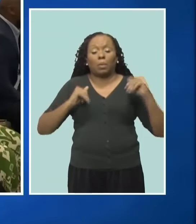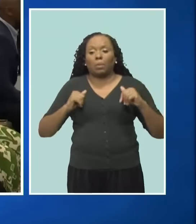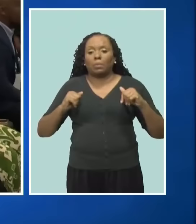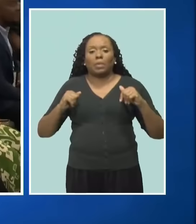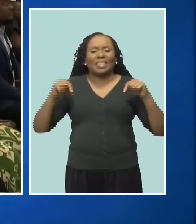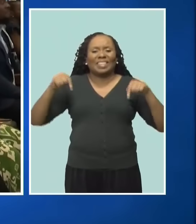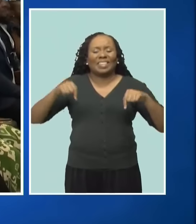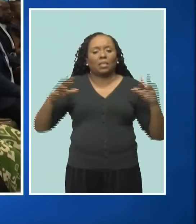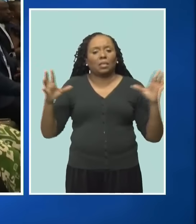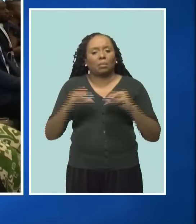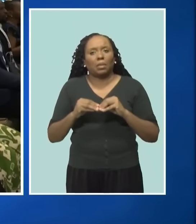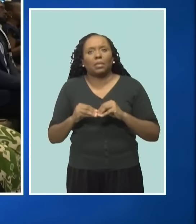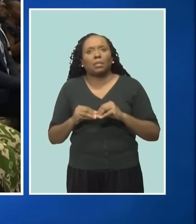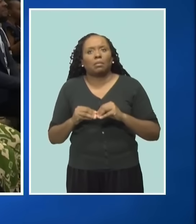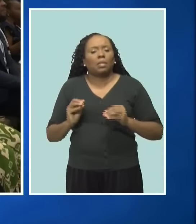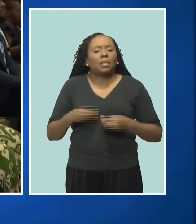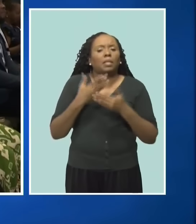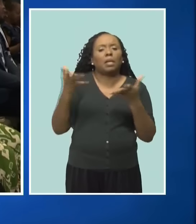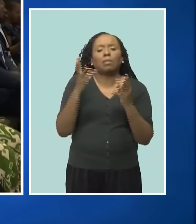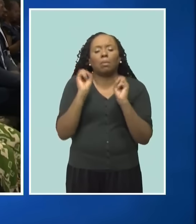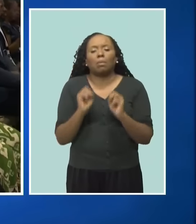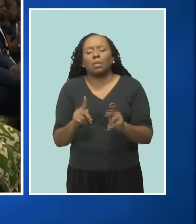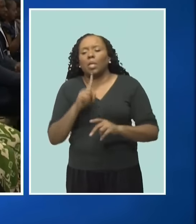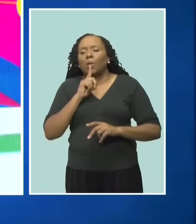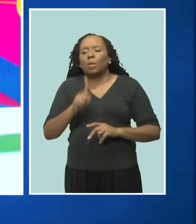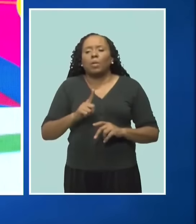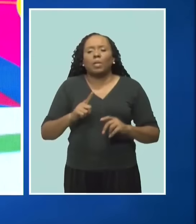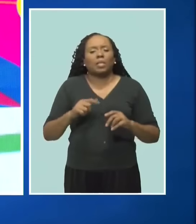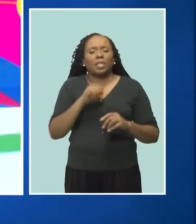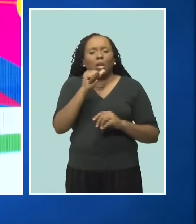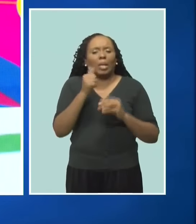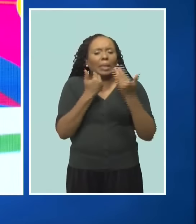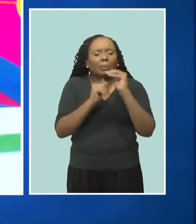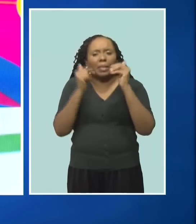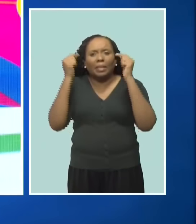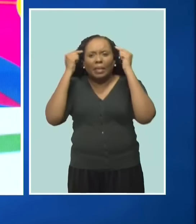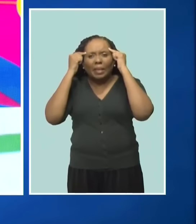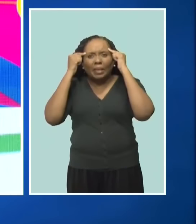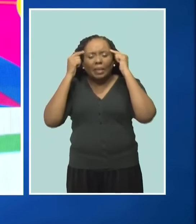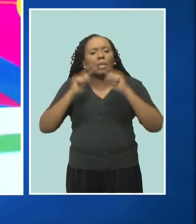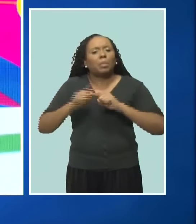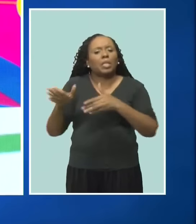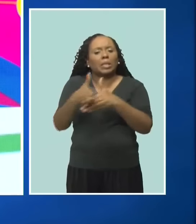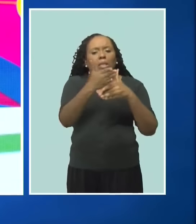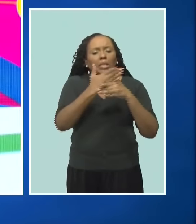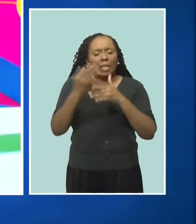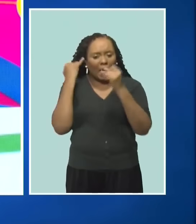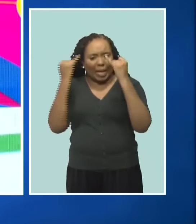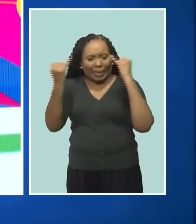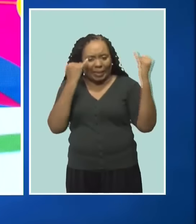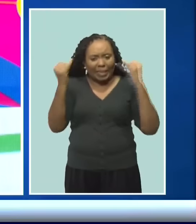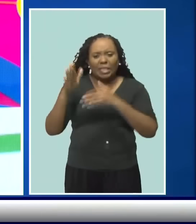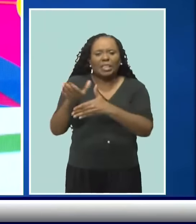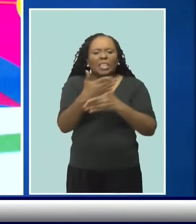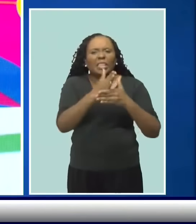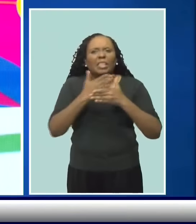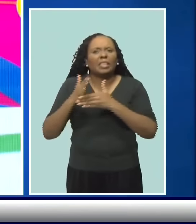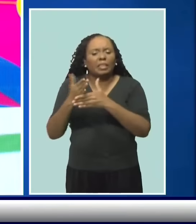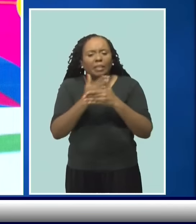an opportunity for delegates to think outside the box and share best practices. And in too many of our countries,